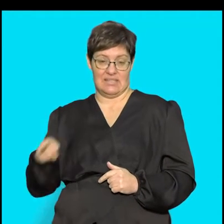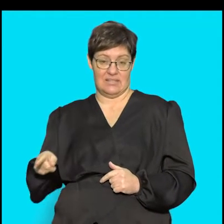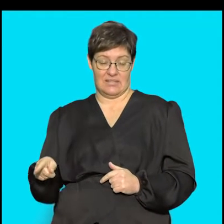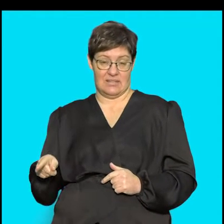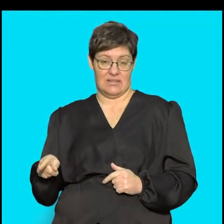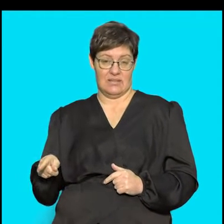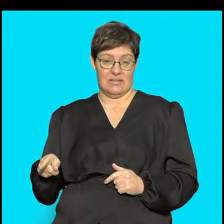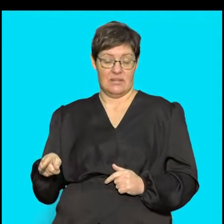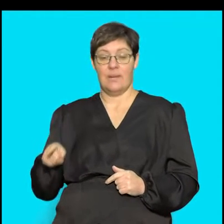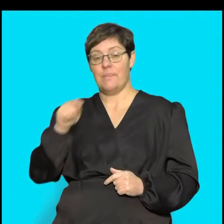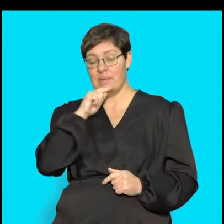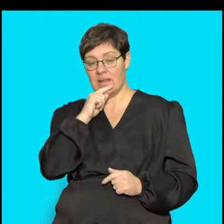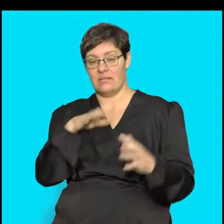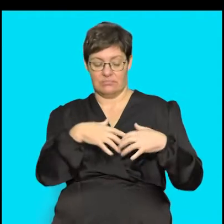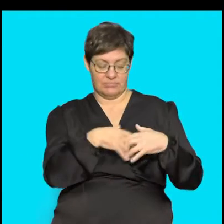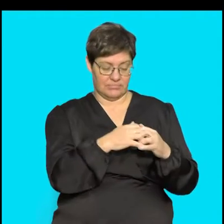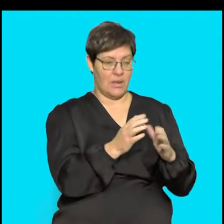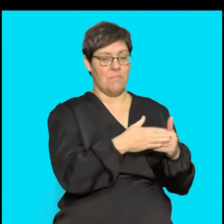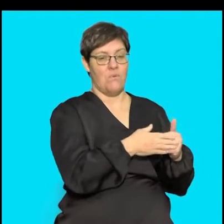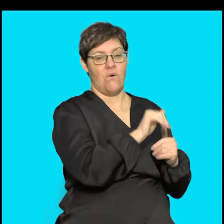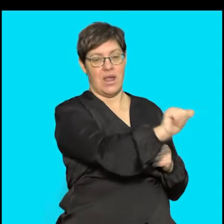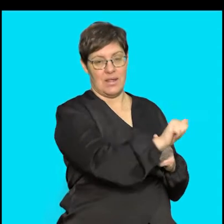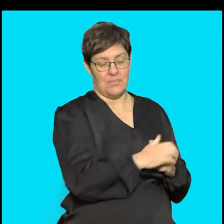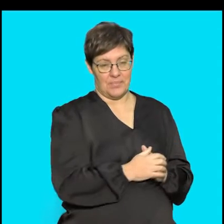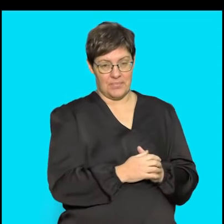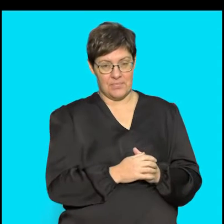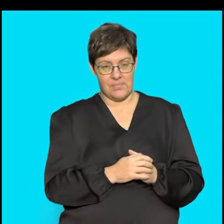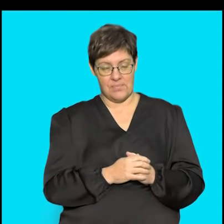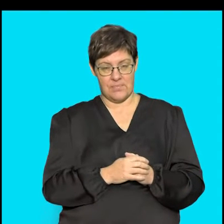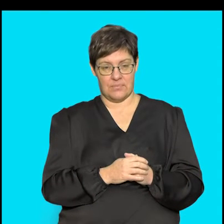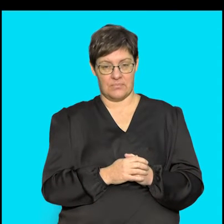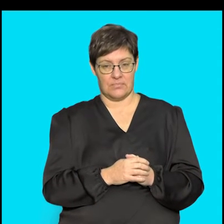D and it will make more of A.